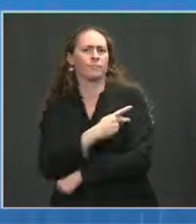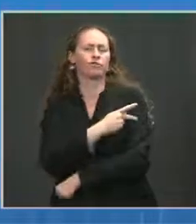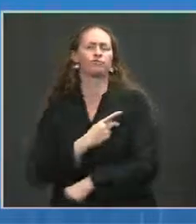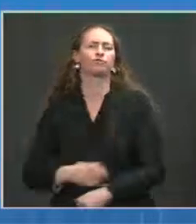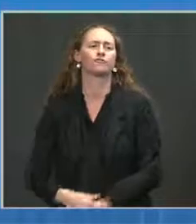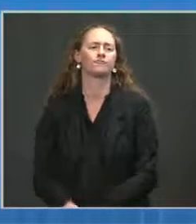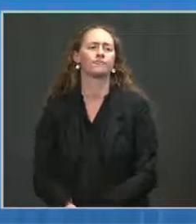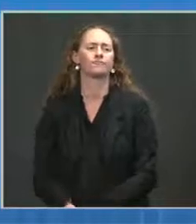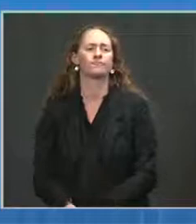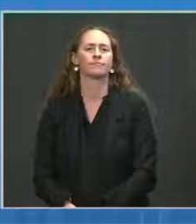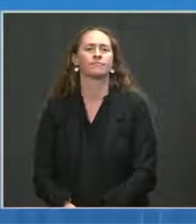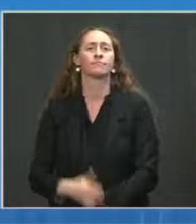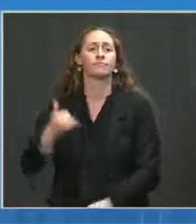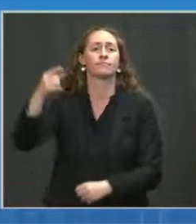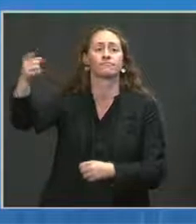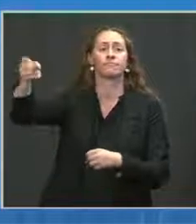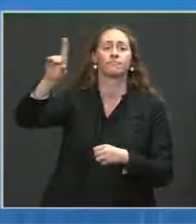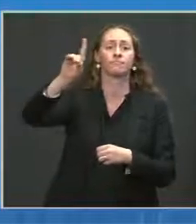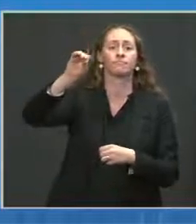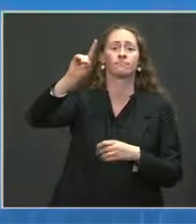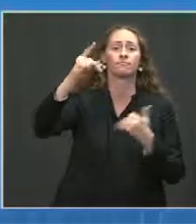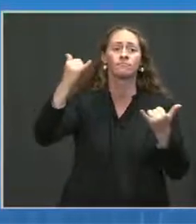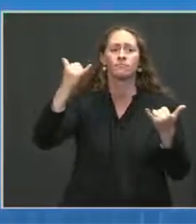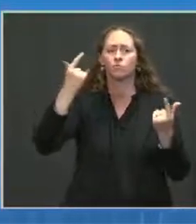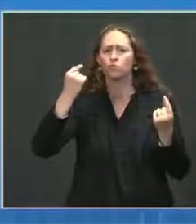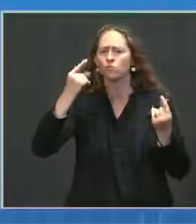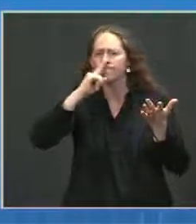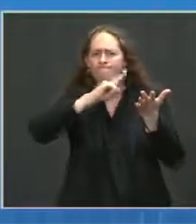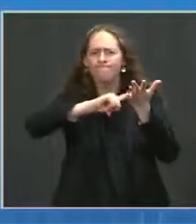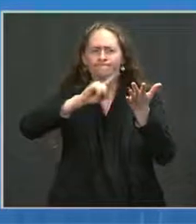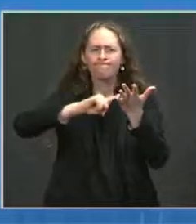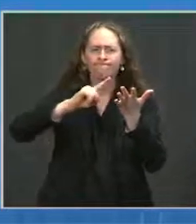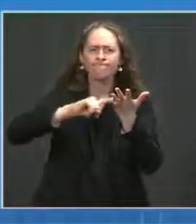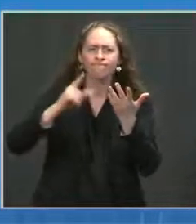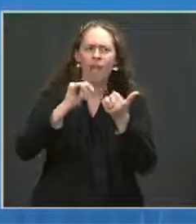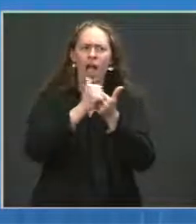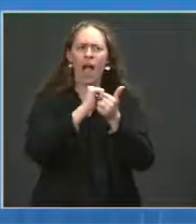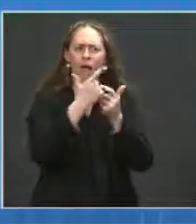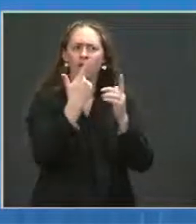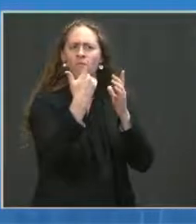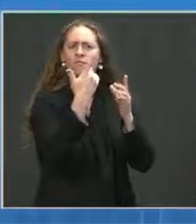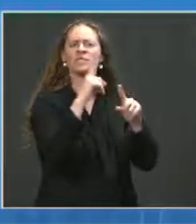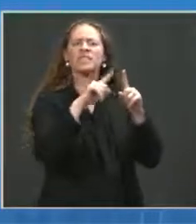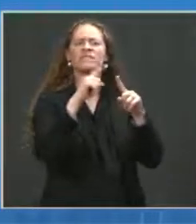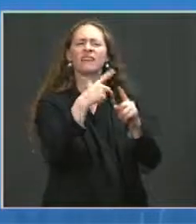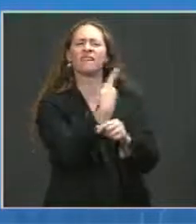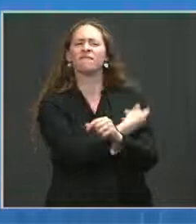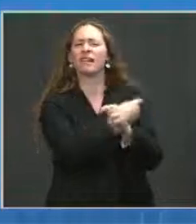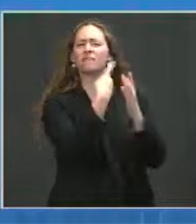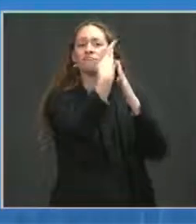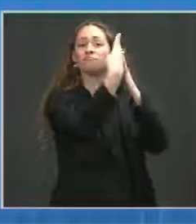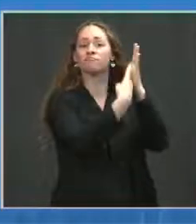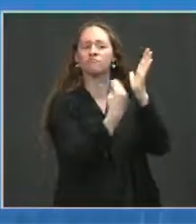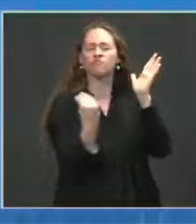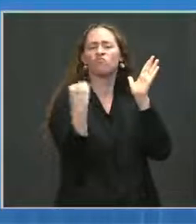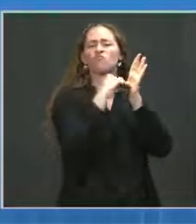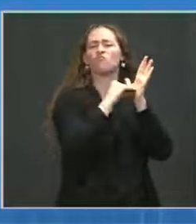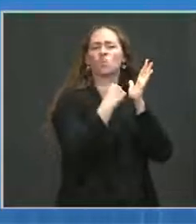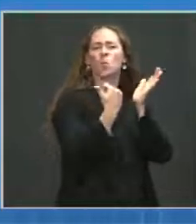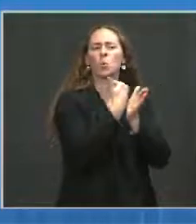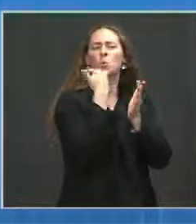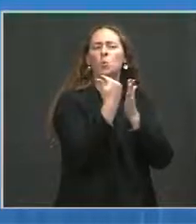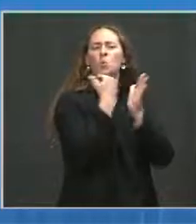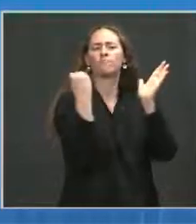Defense is looking into how and when they'll add COVID to the list of mandatory vaccinations